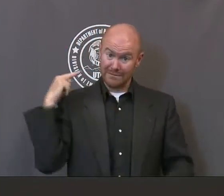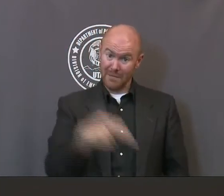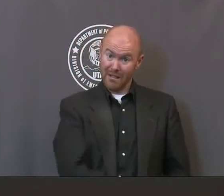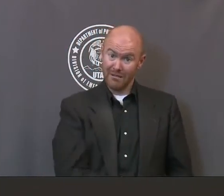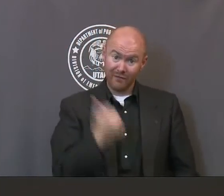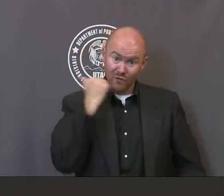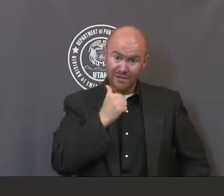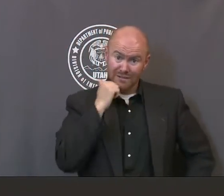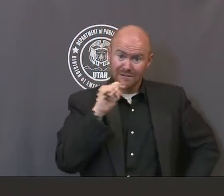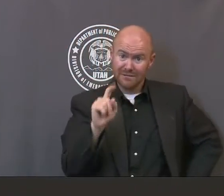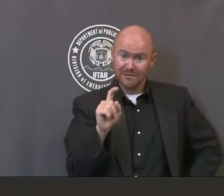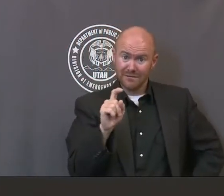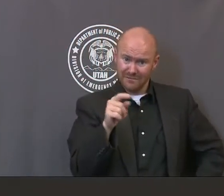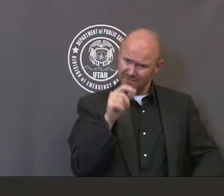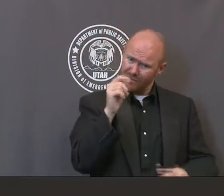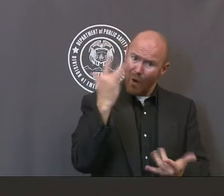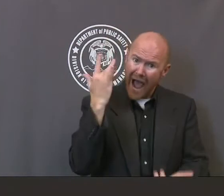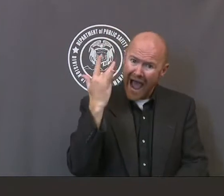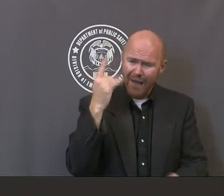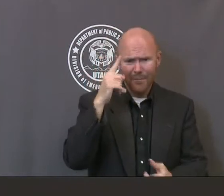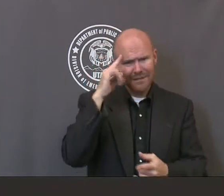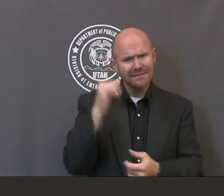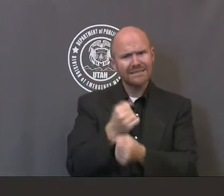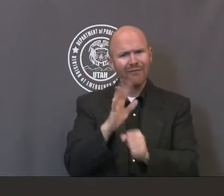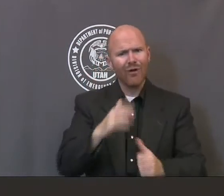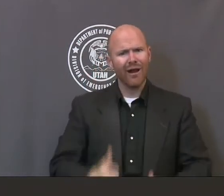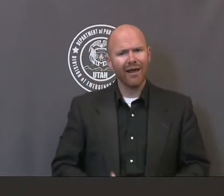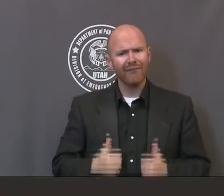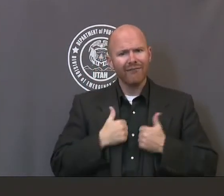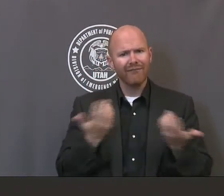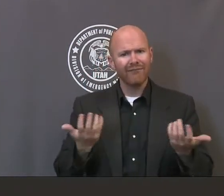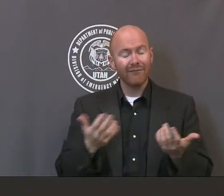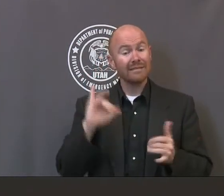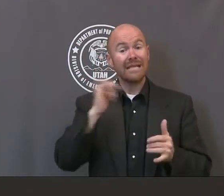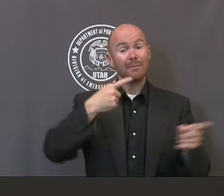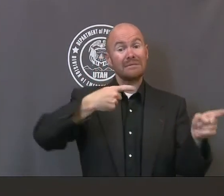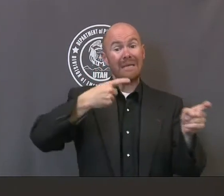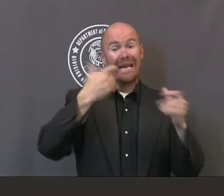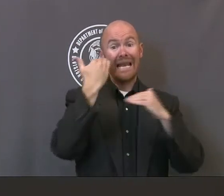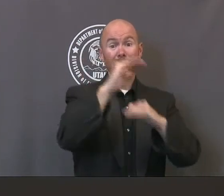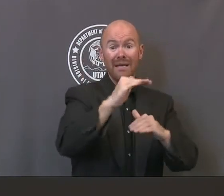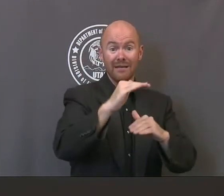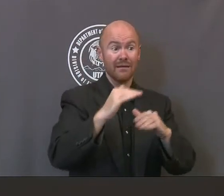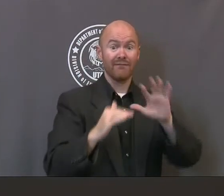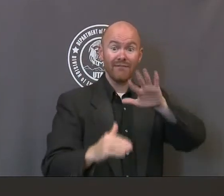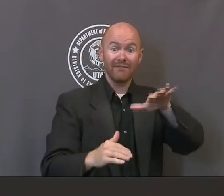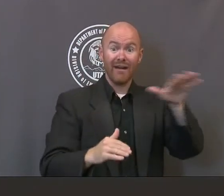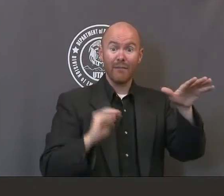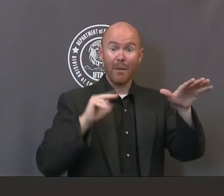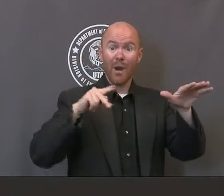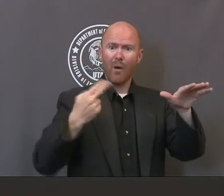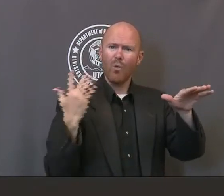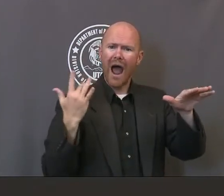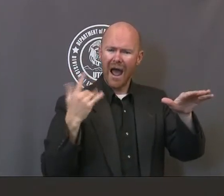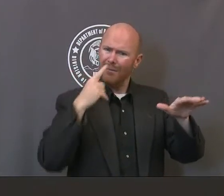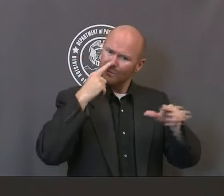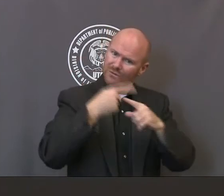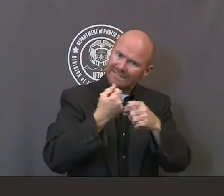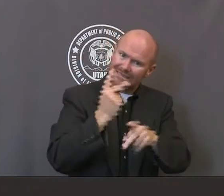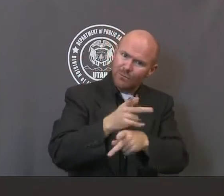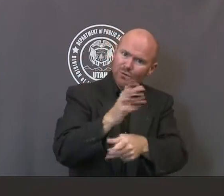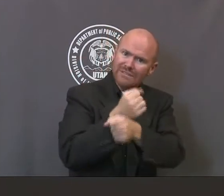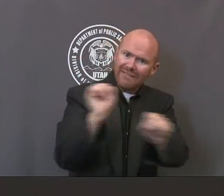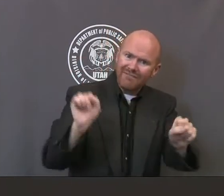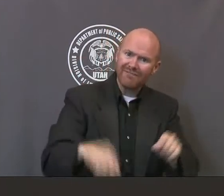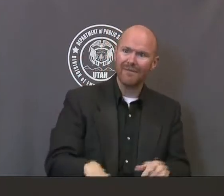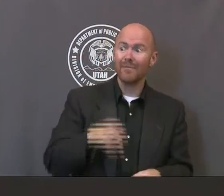we put on the books as we drive down the road at certain speed limits. So there's a lot of things we do. The health department manages restaurants to make sure that when we go there to eat